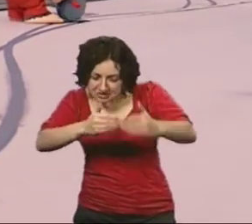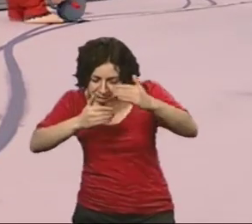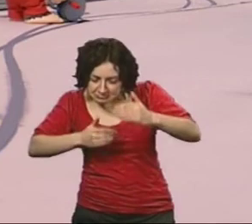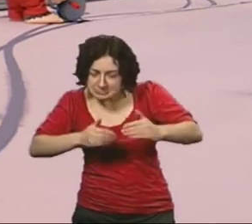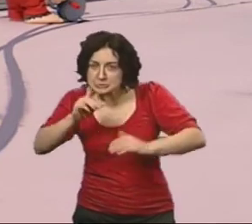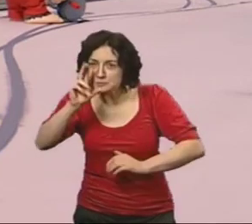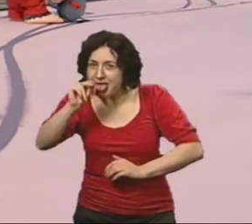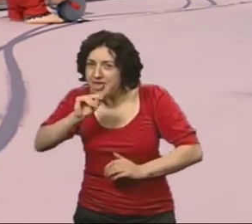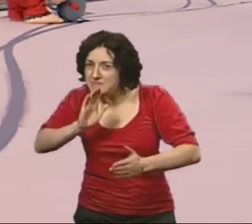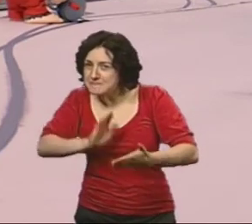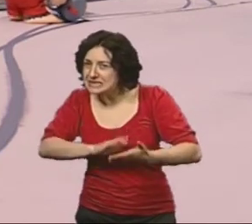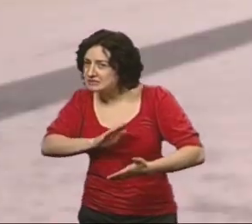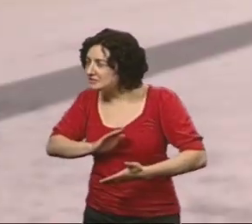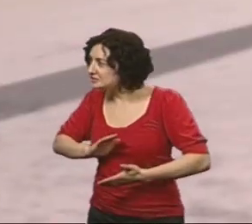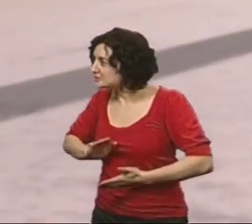12 meters.